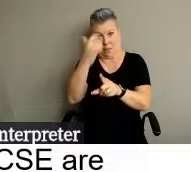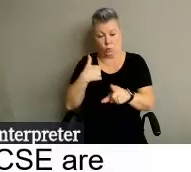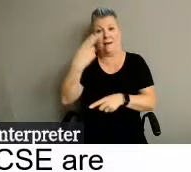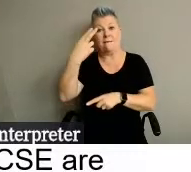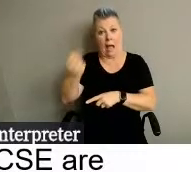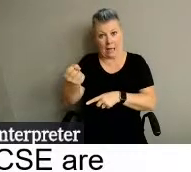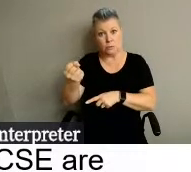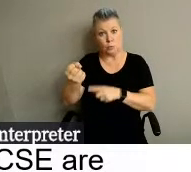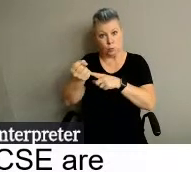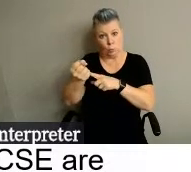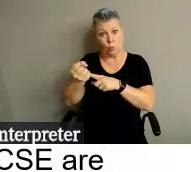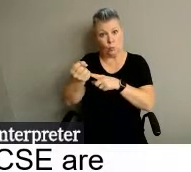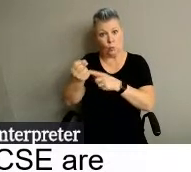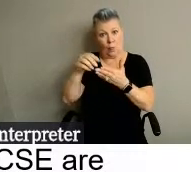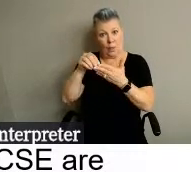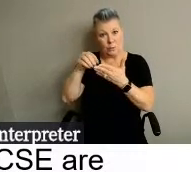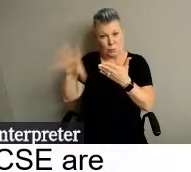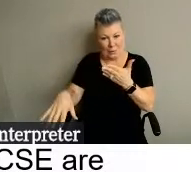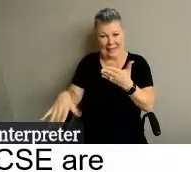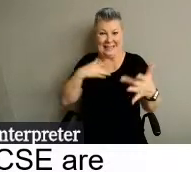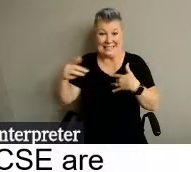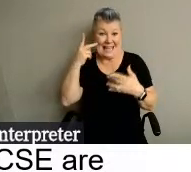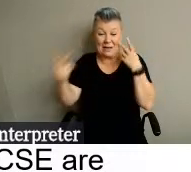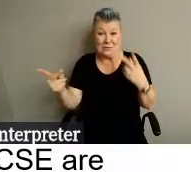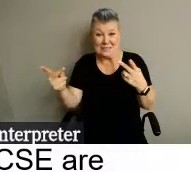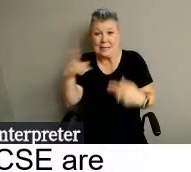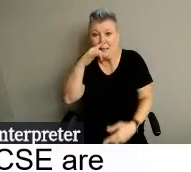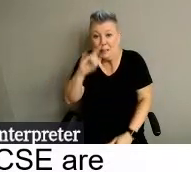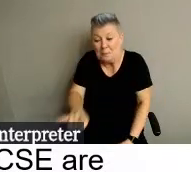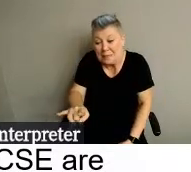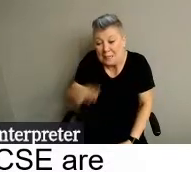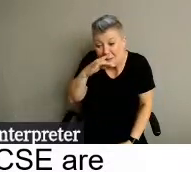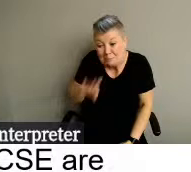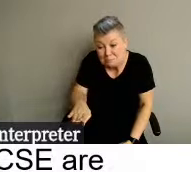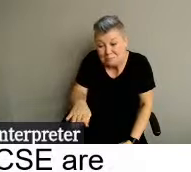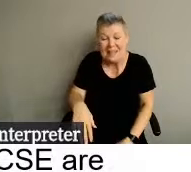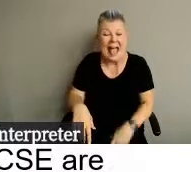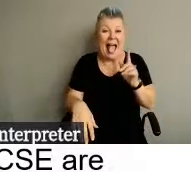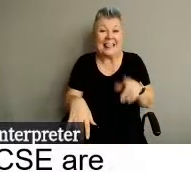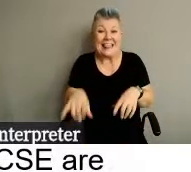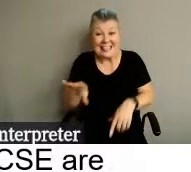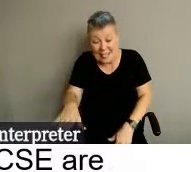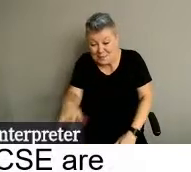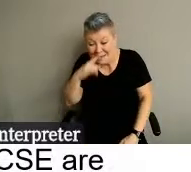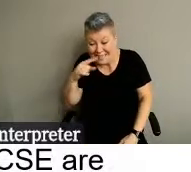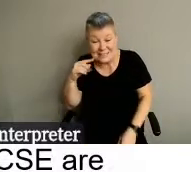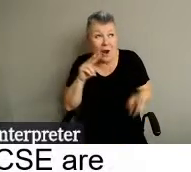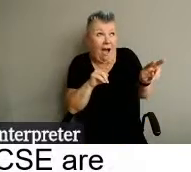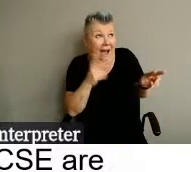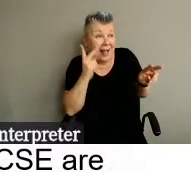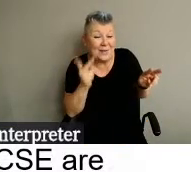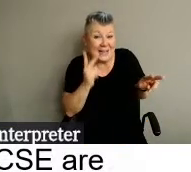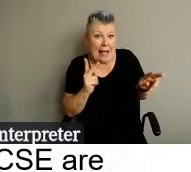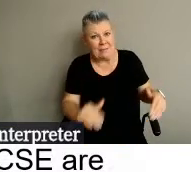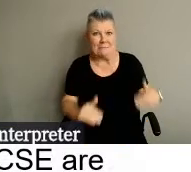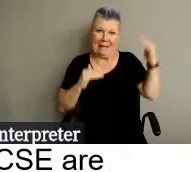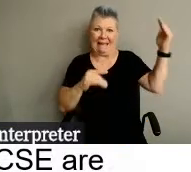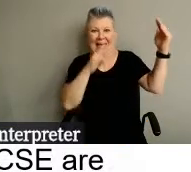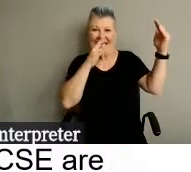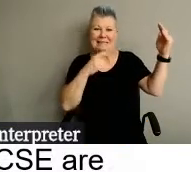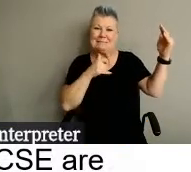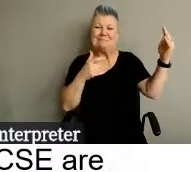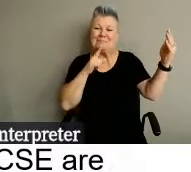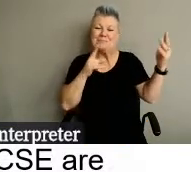high schooler who's so excited to see the preschooler and the preschooler who's like, look at that big kid. So it just gives us more opportunities to